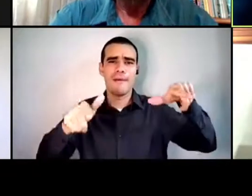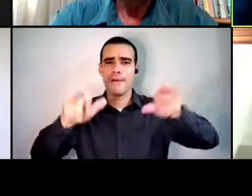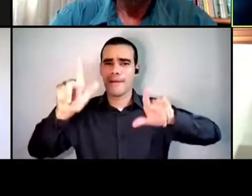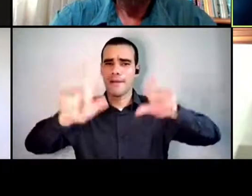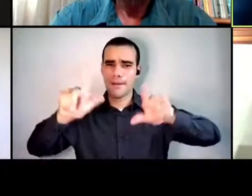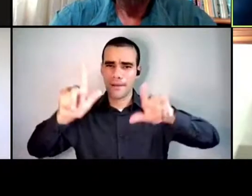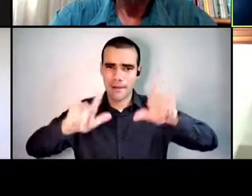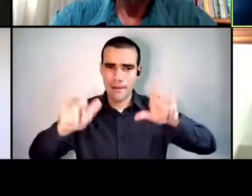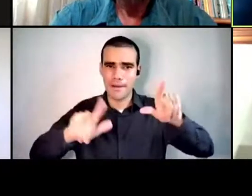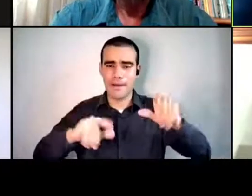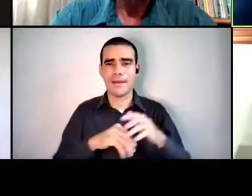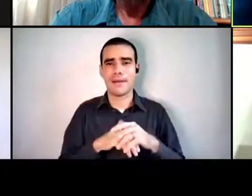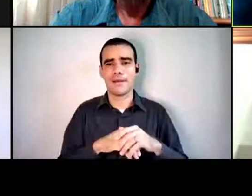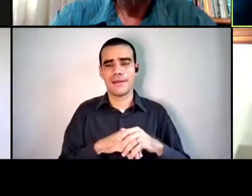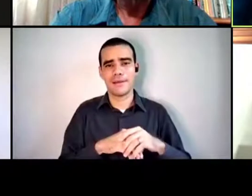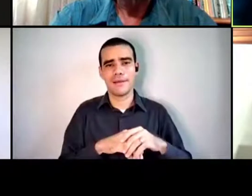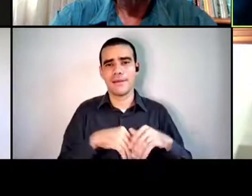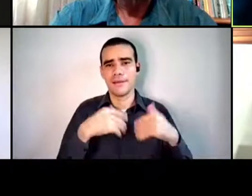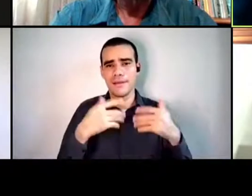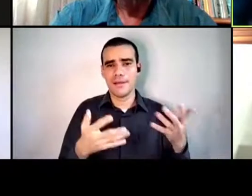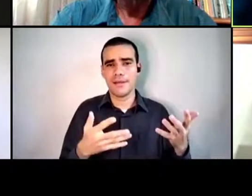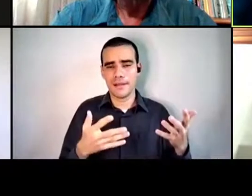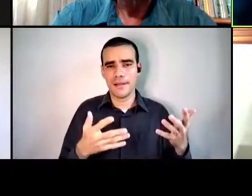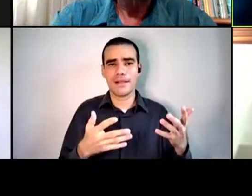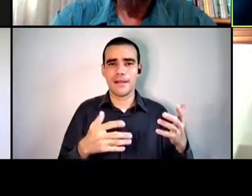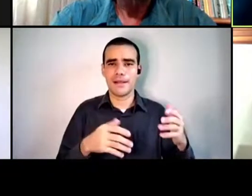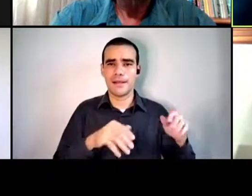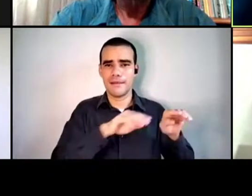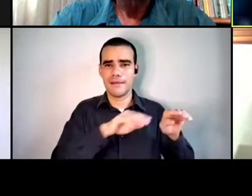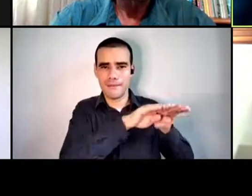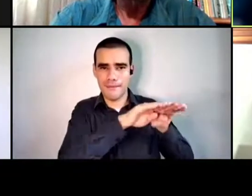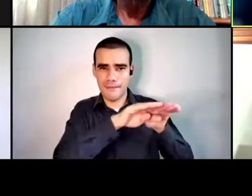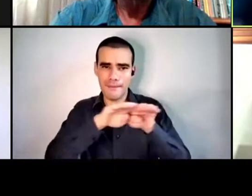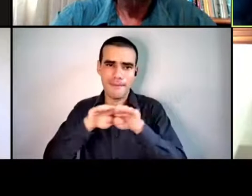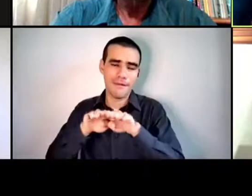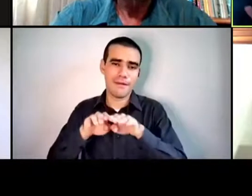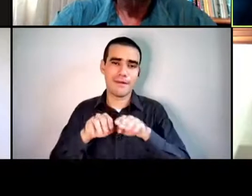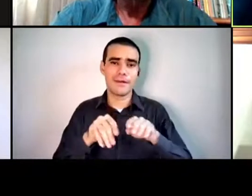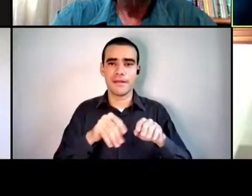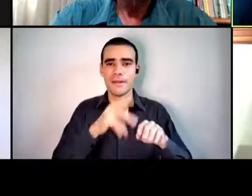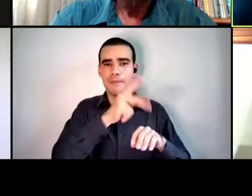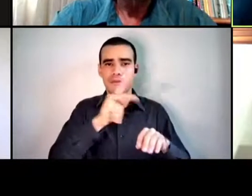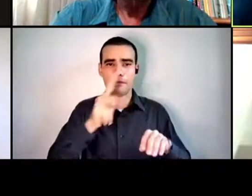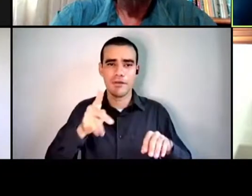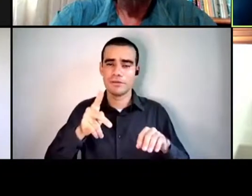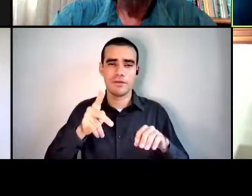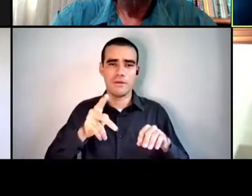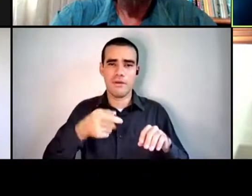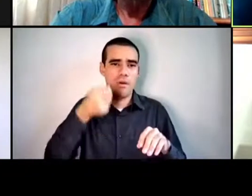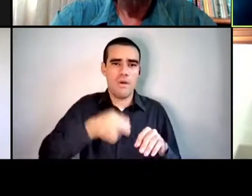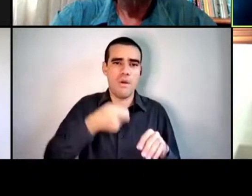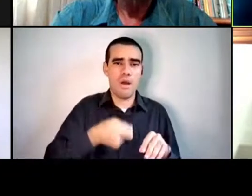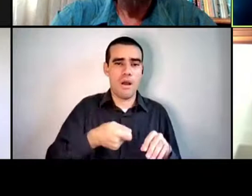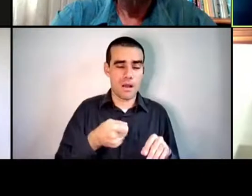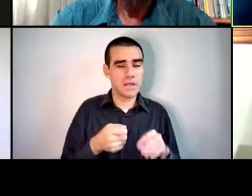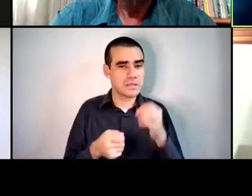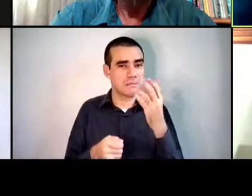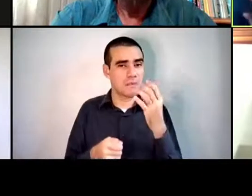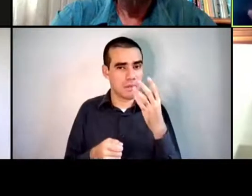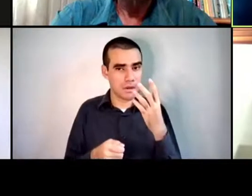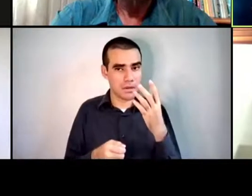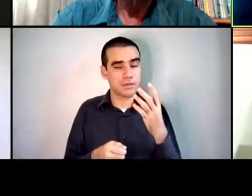Yeah, they will give diplomas through TV. It will be making teachers